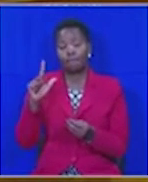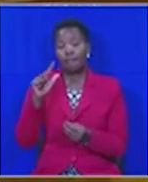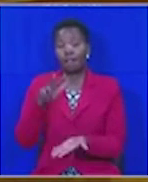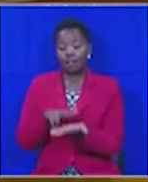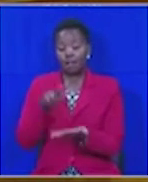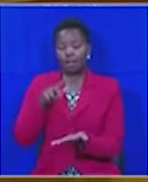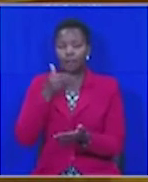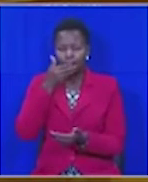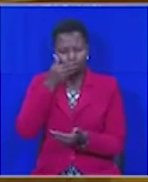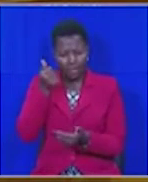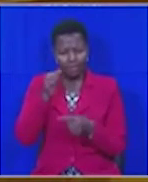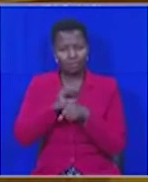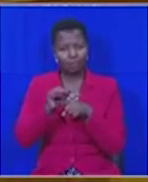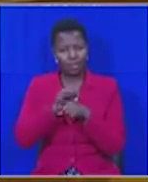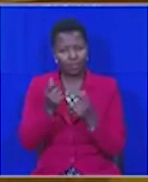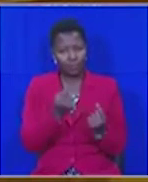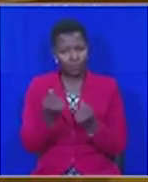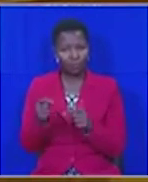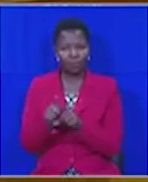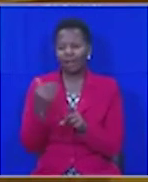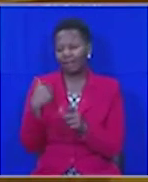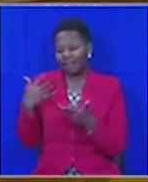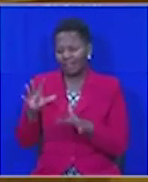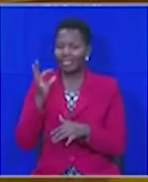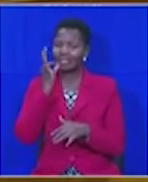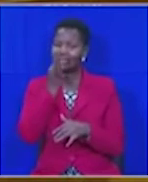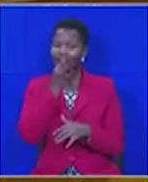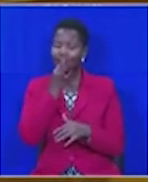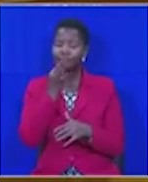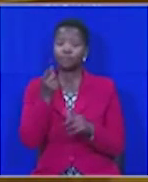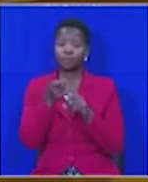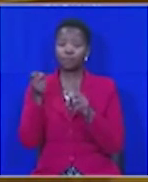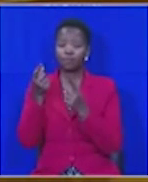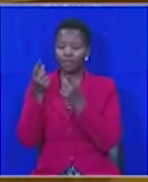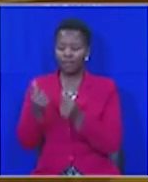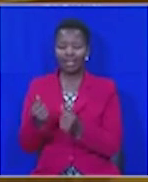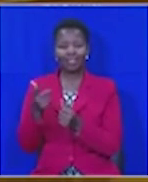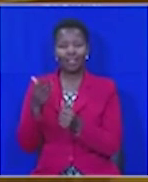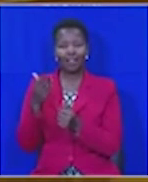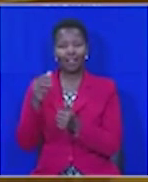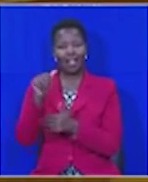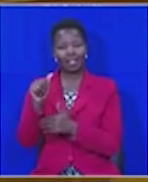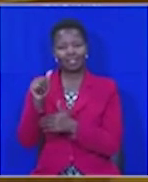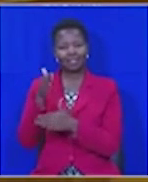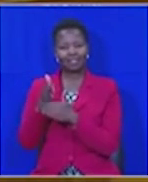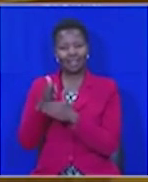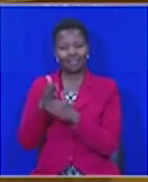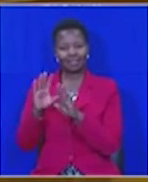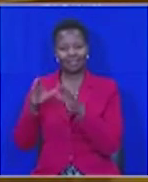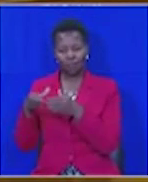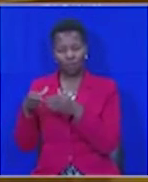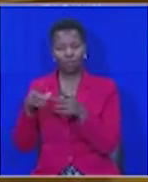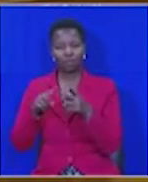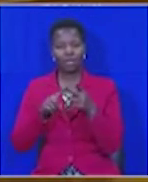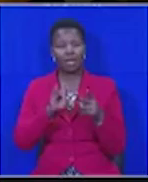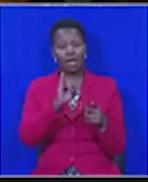as recommended, as I said earlier, and many speakers have said, by the Financial Action Task Force, multilateral institutions like the